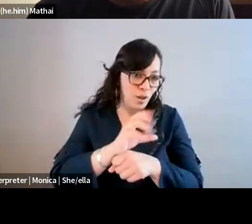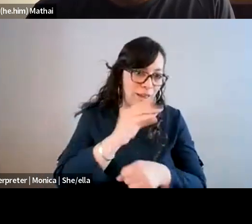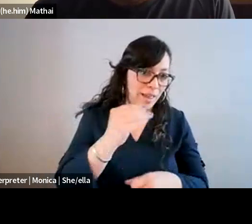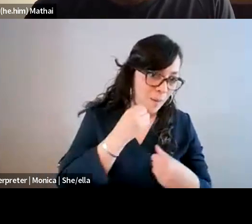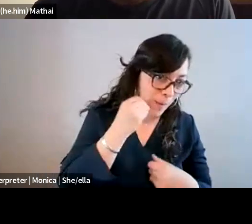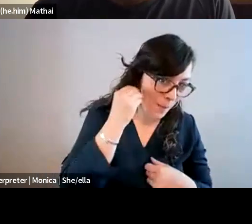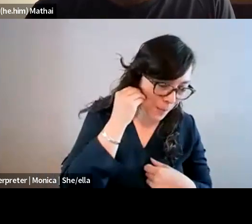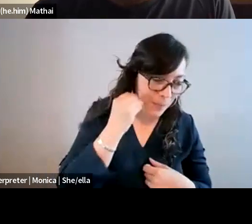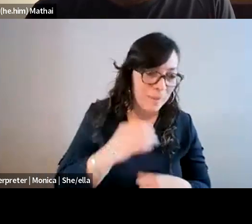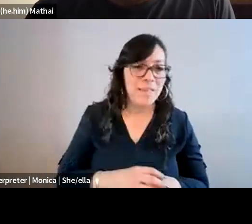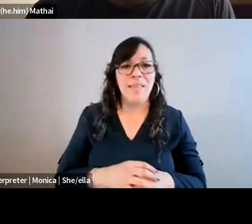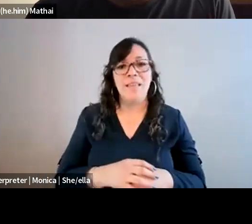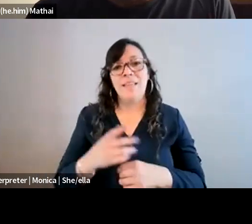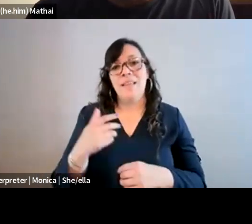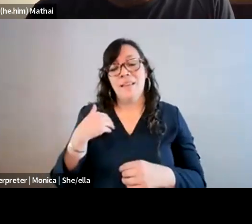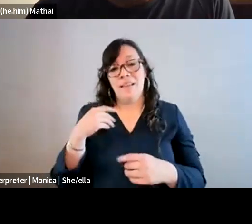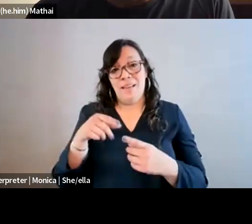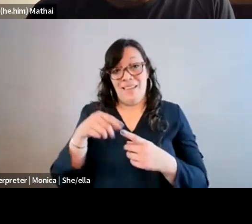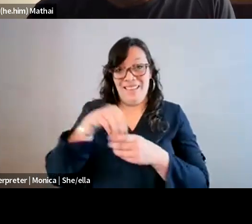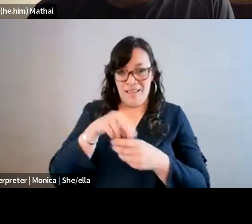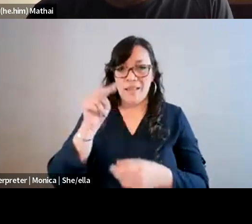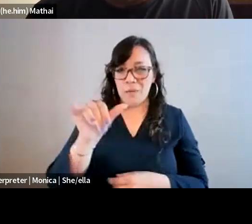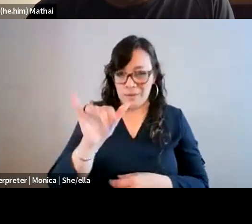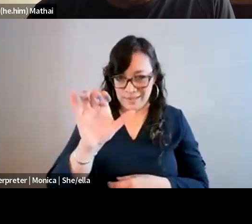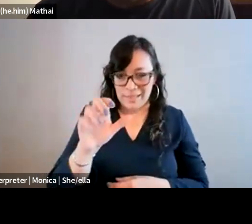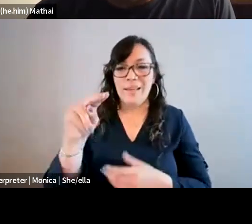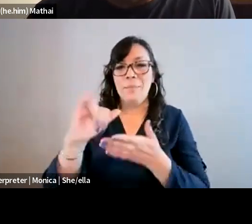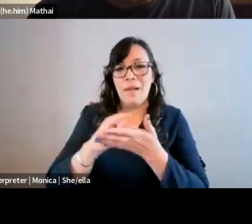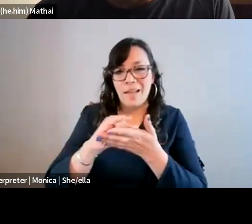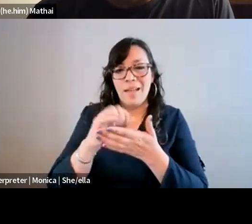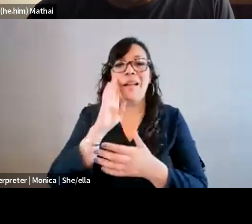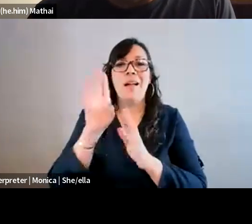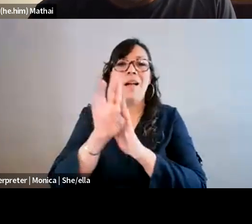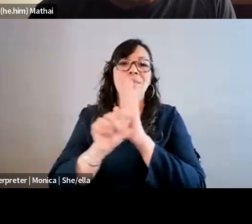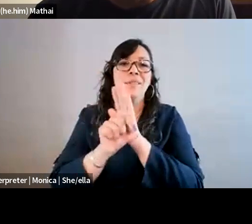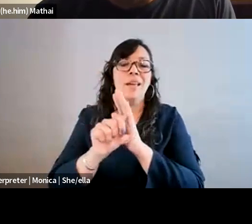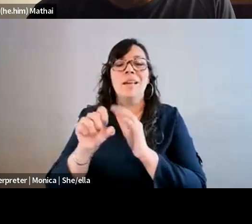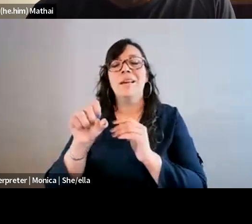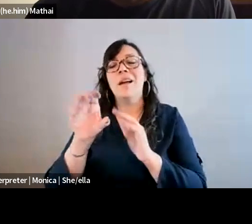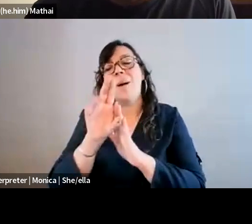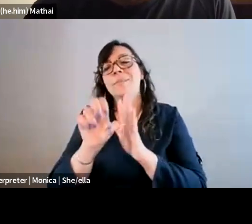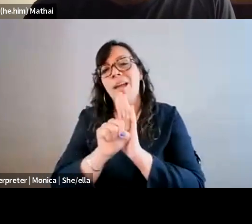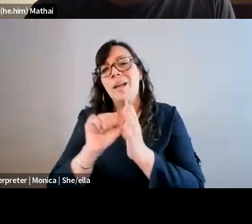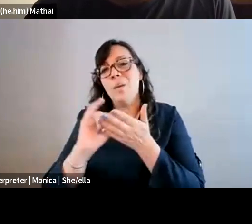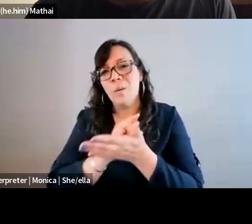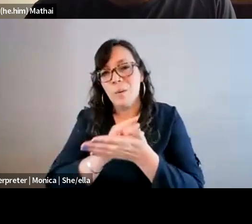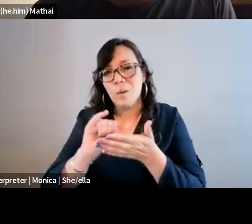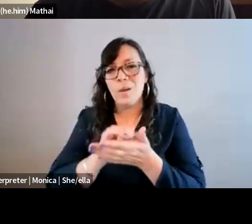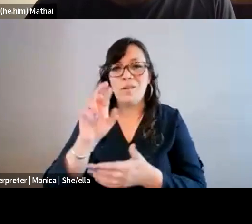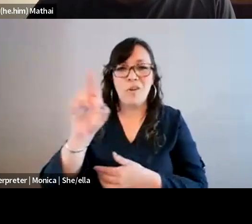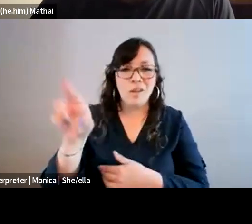respectively. You know, that's in New York City of Manhattan and upstate New York in Rochester area.